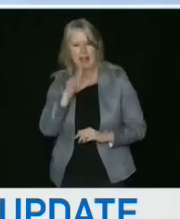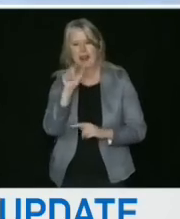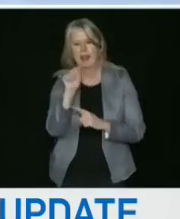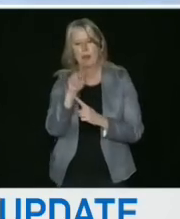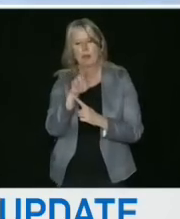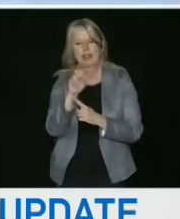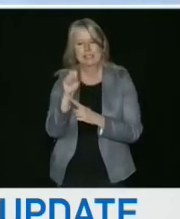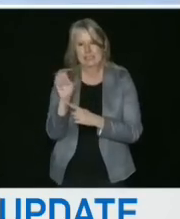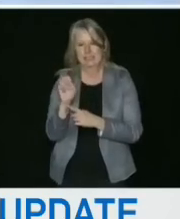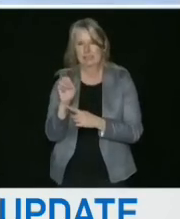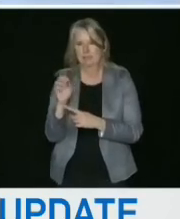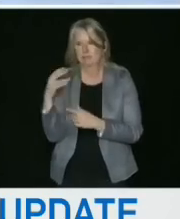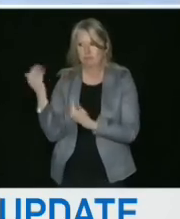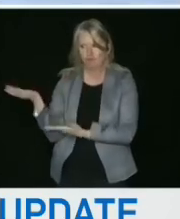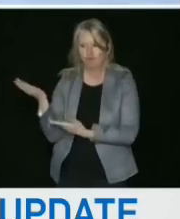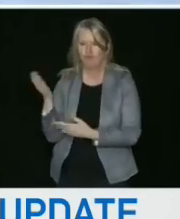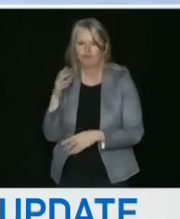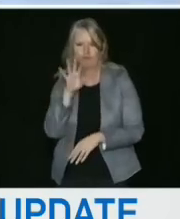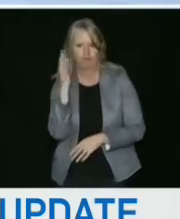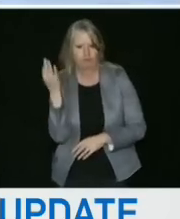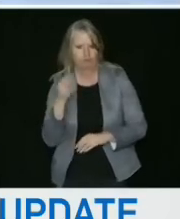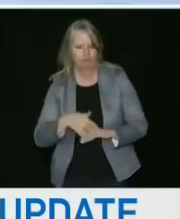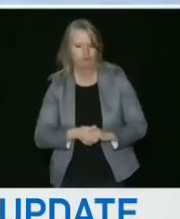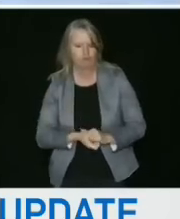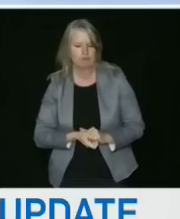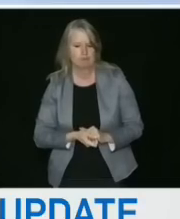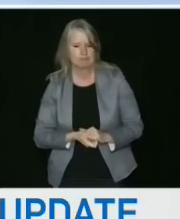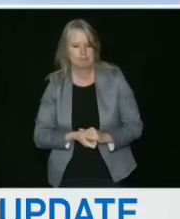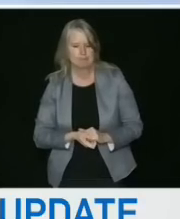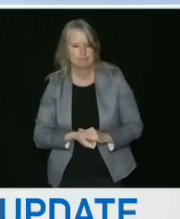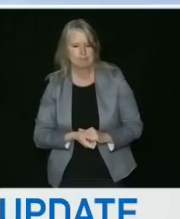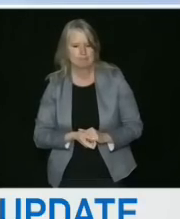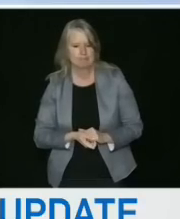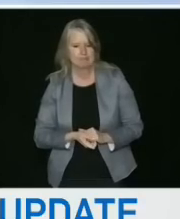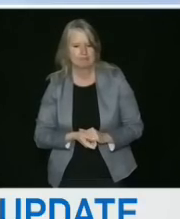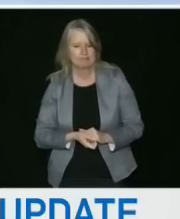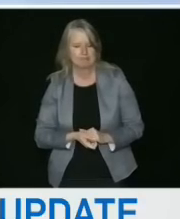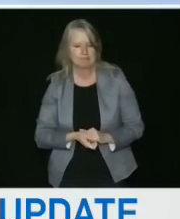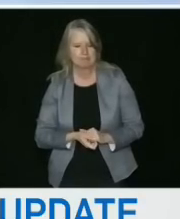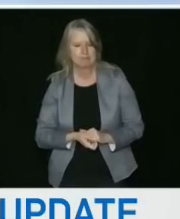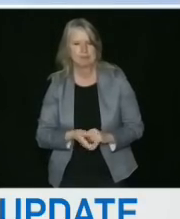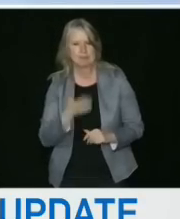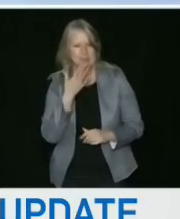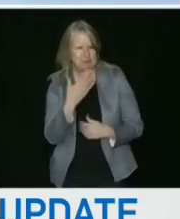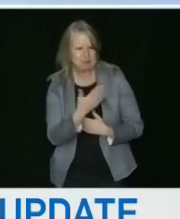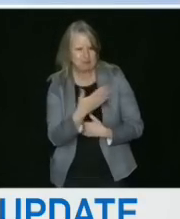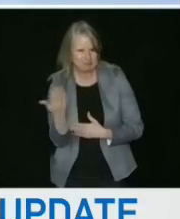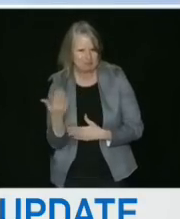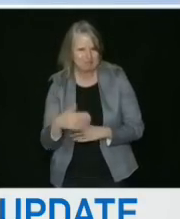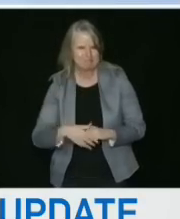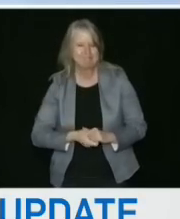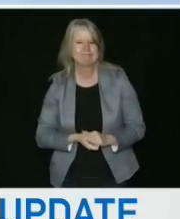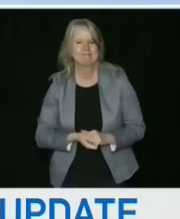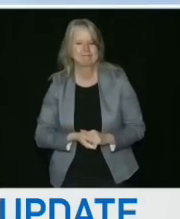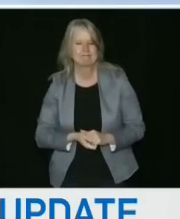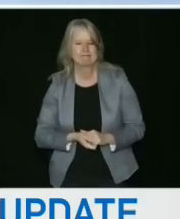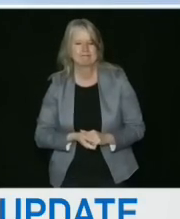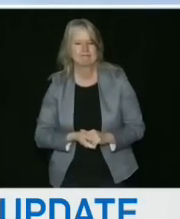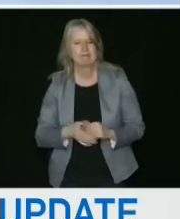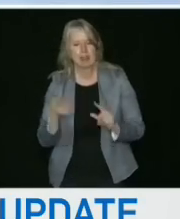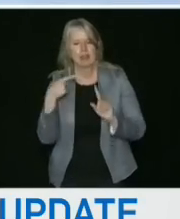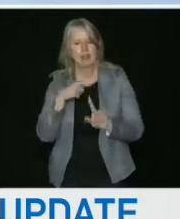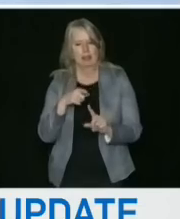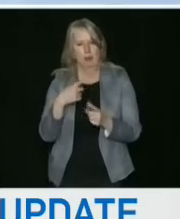canadienne. Please go ahead, à vous la parole. Oui, bonjour. Good morning. I would like to come back